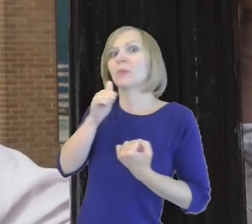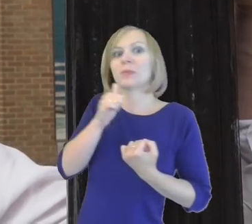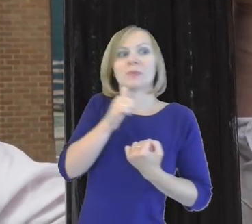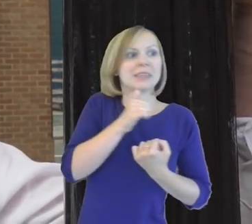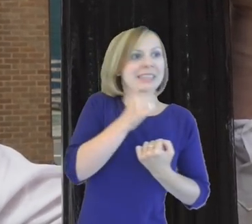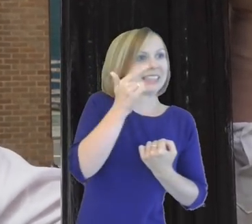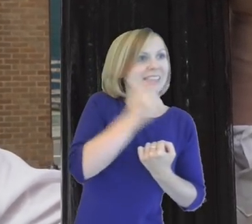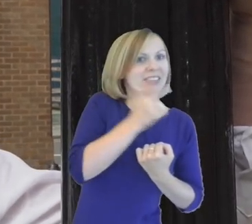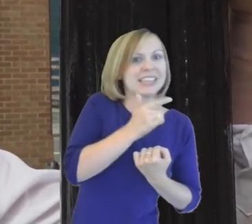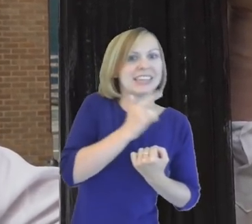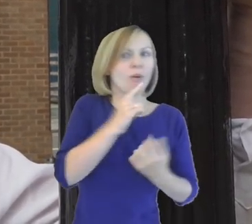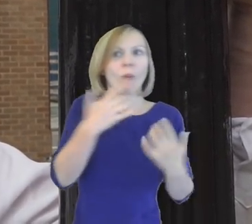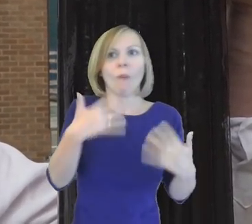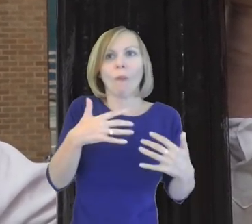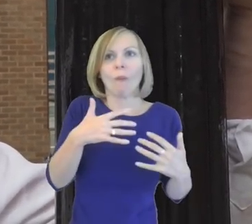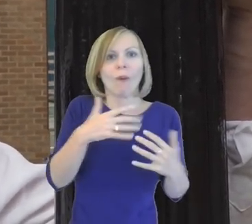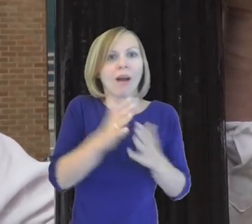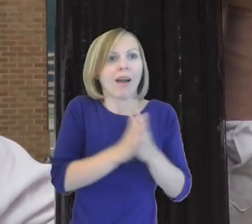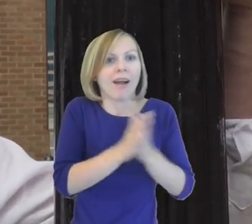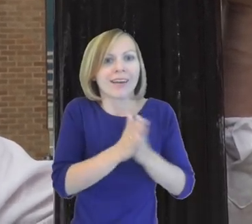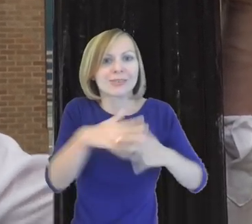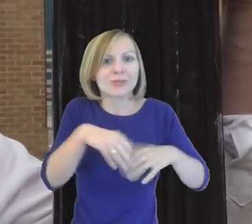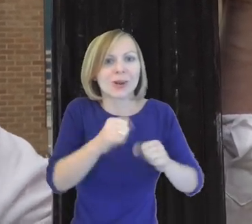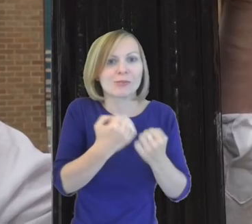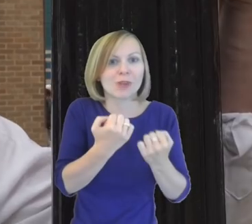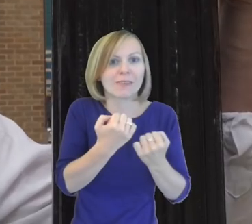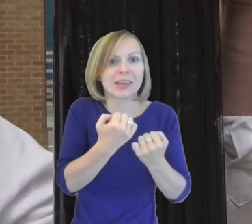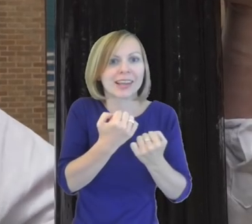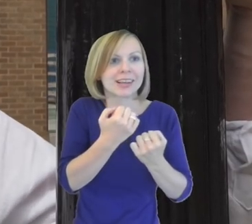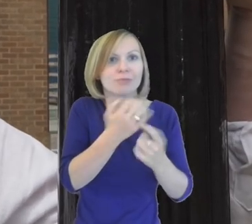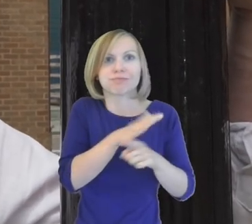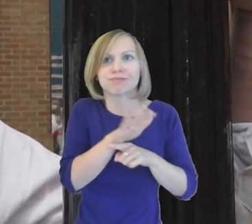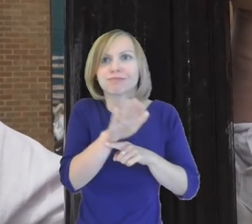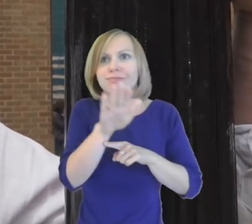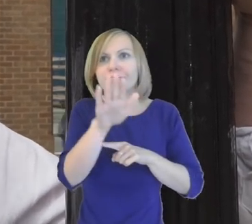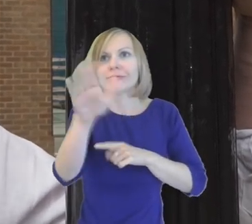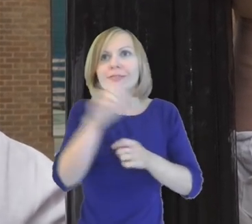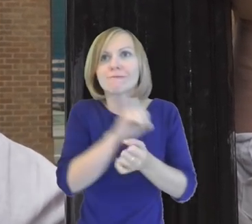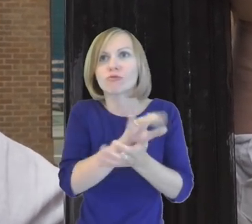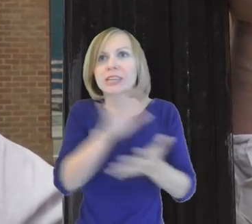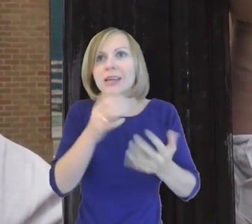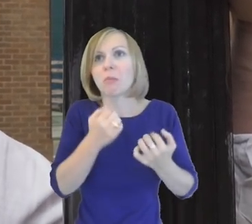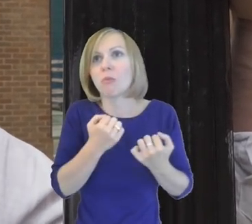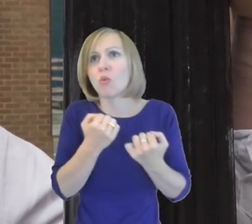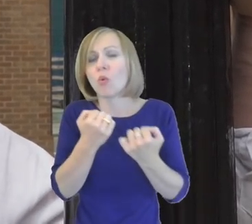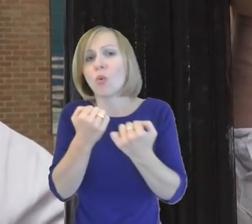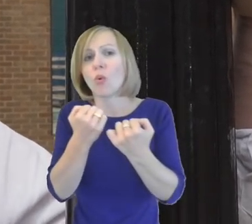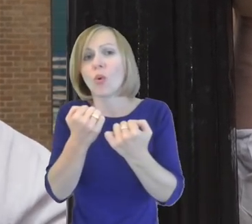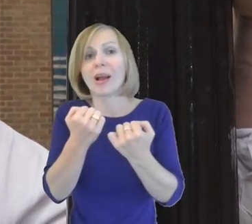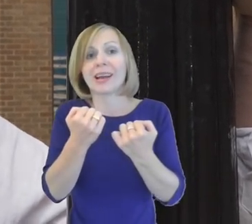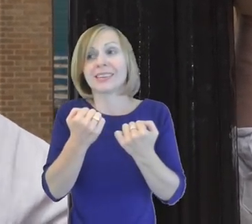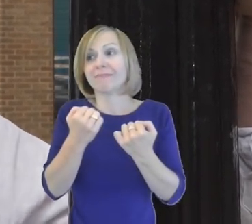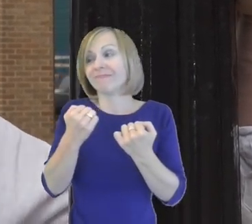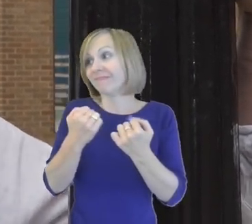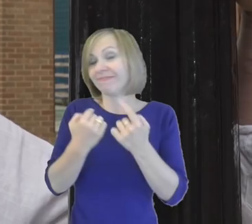most teenagers when they are allowed to start to drive and their liberty appears on the horizon, I still can't. And indeed,